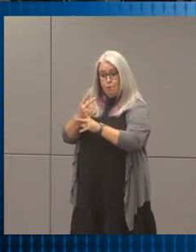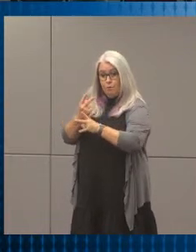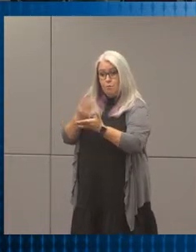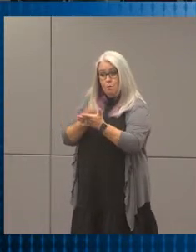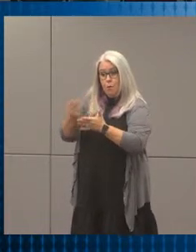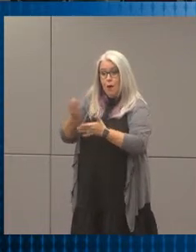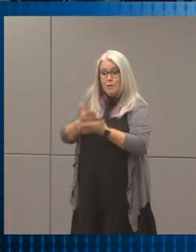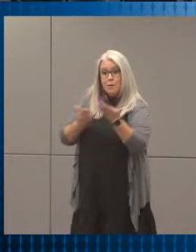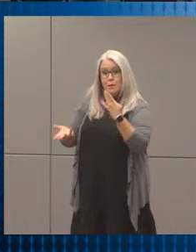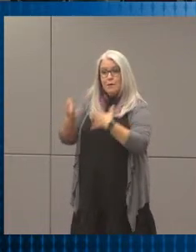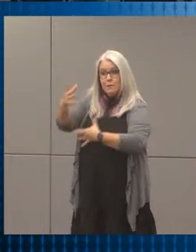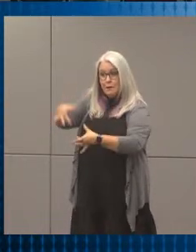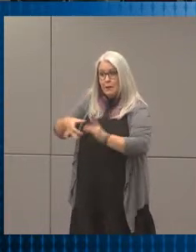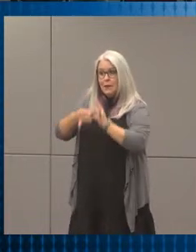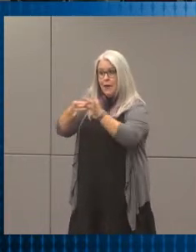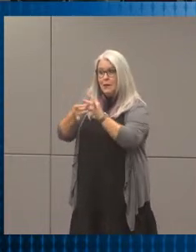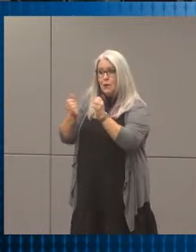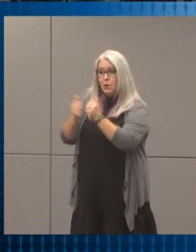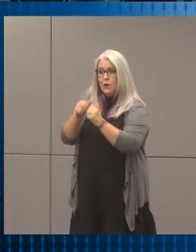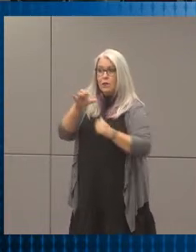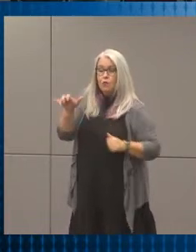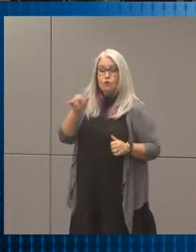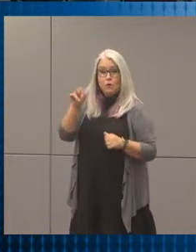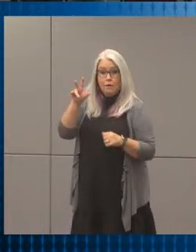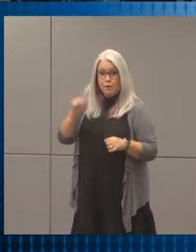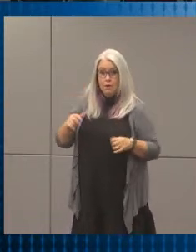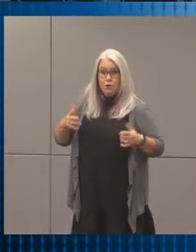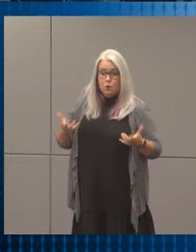in it. So,